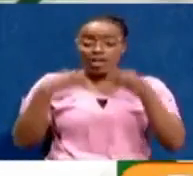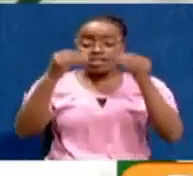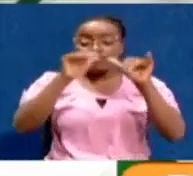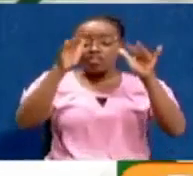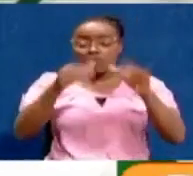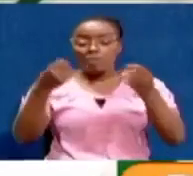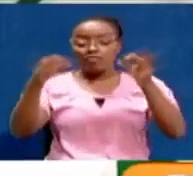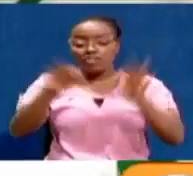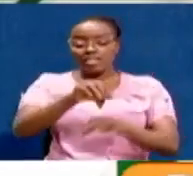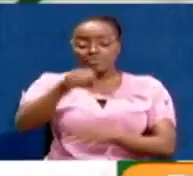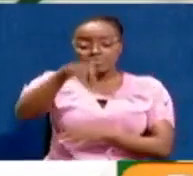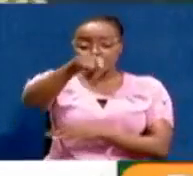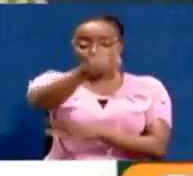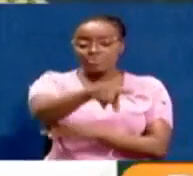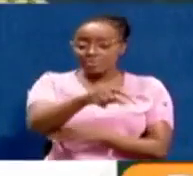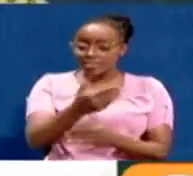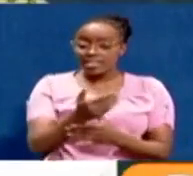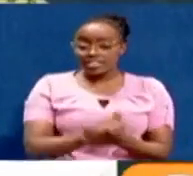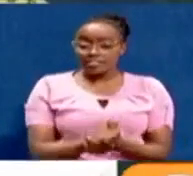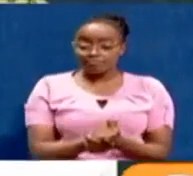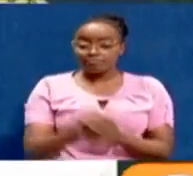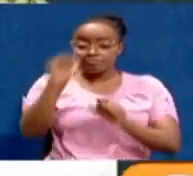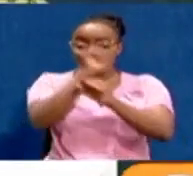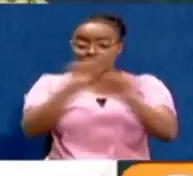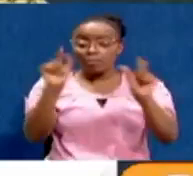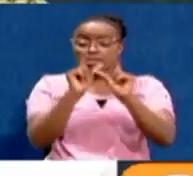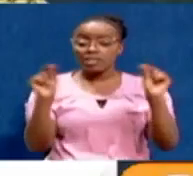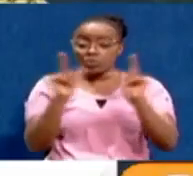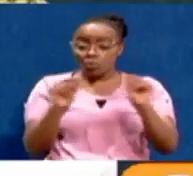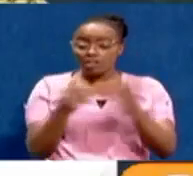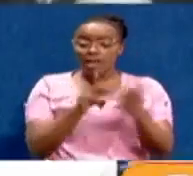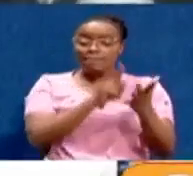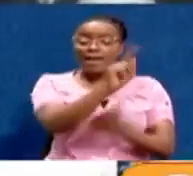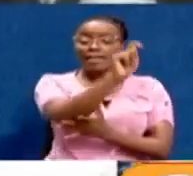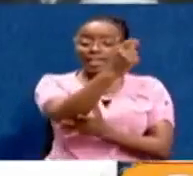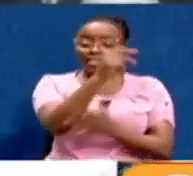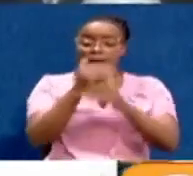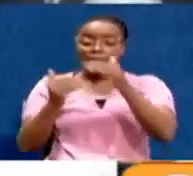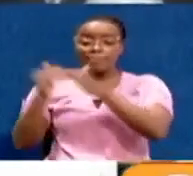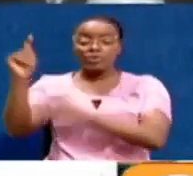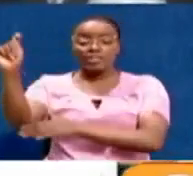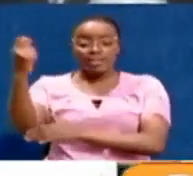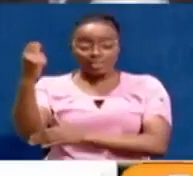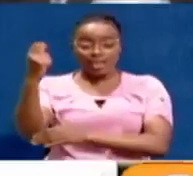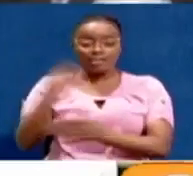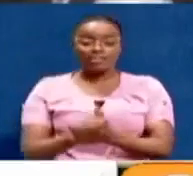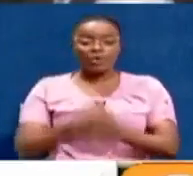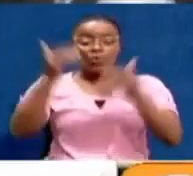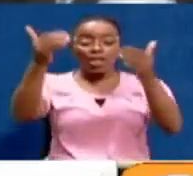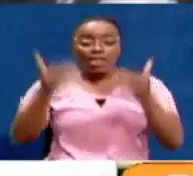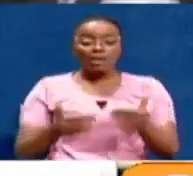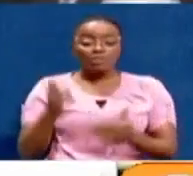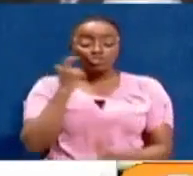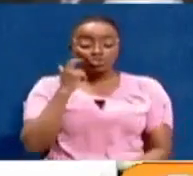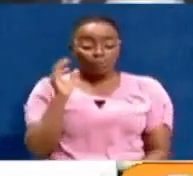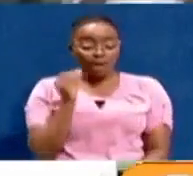farmers free seeds, and we're also giving them pesticides. In the president's words, buy Kenya, build Kenya. Welcome, visit